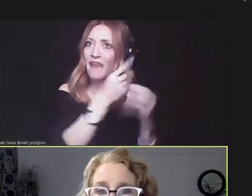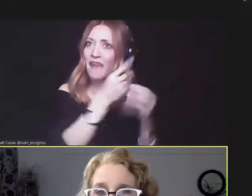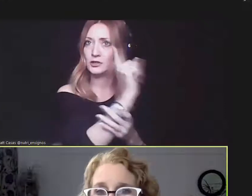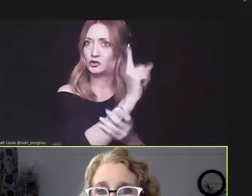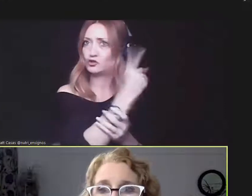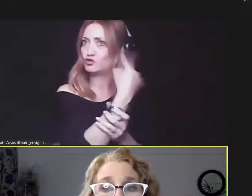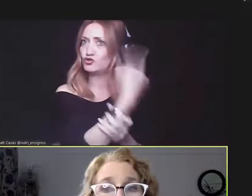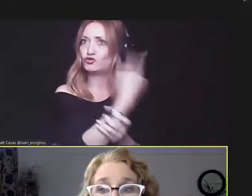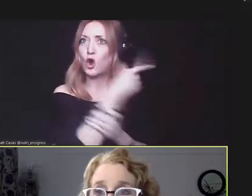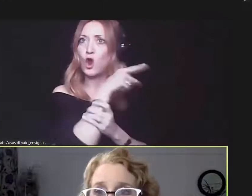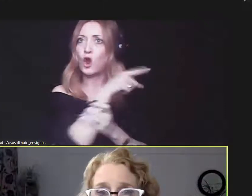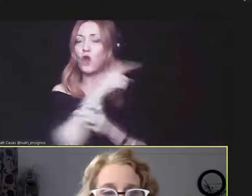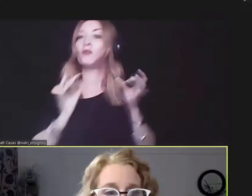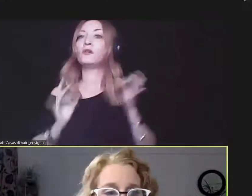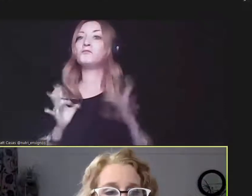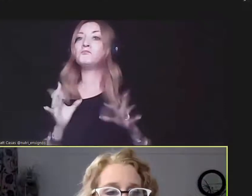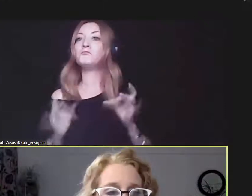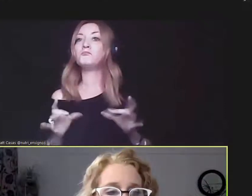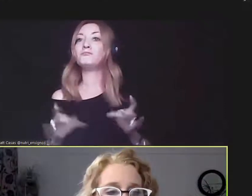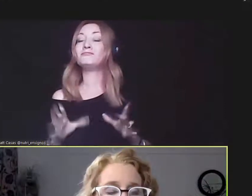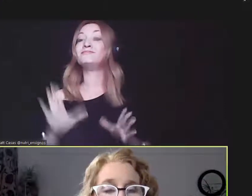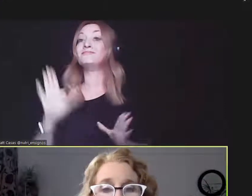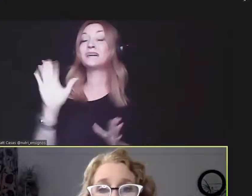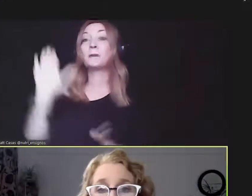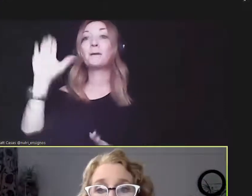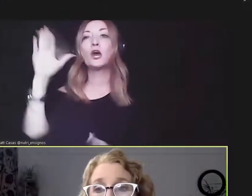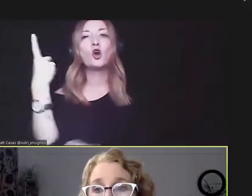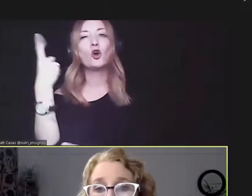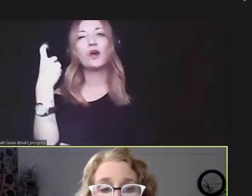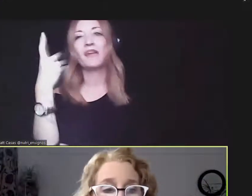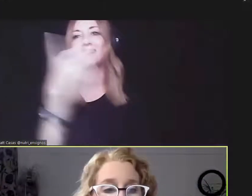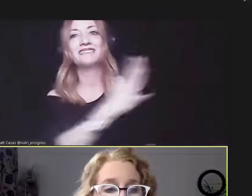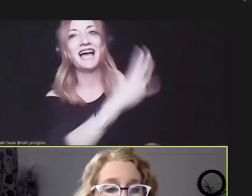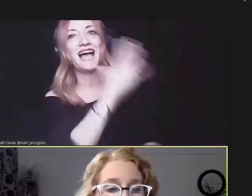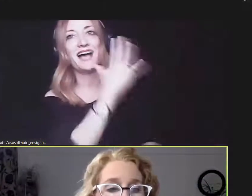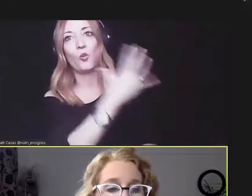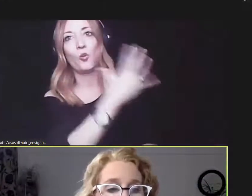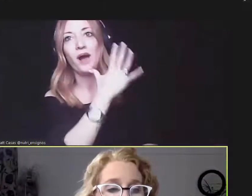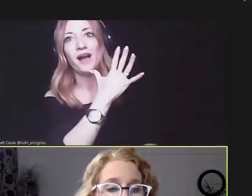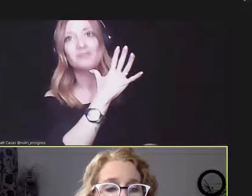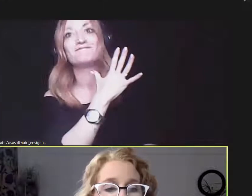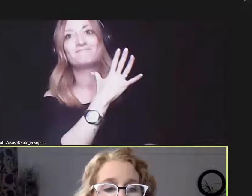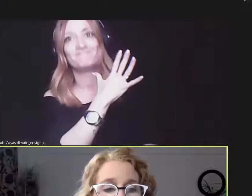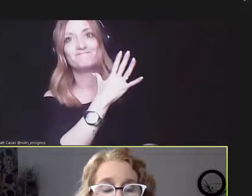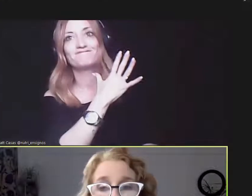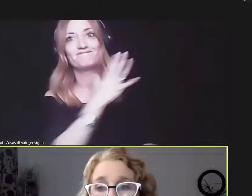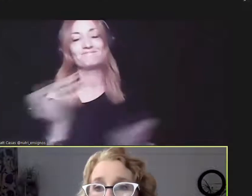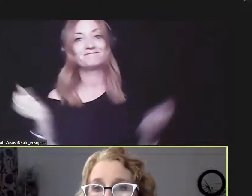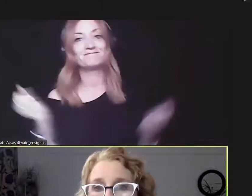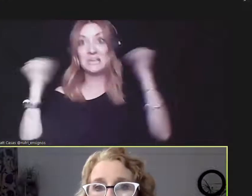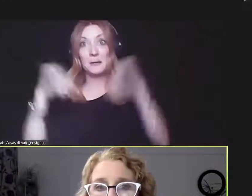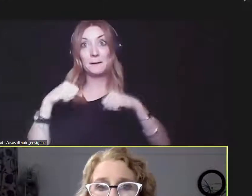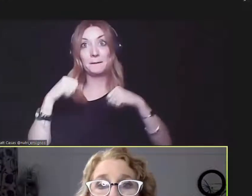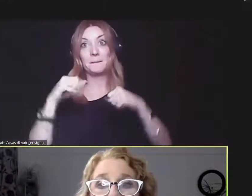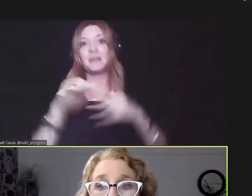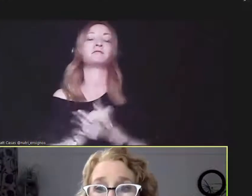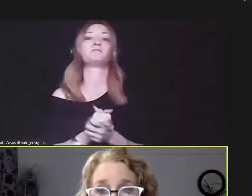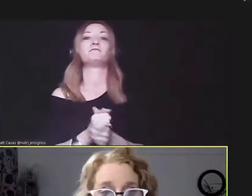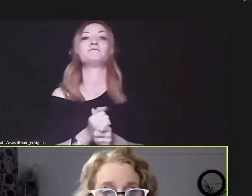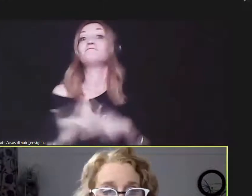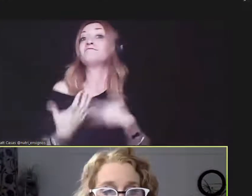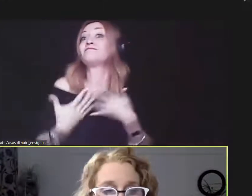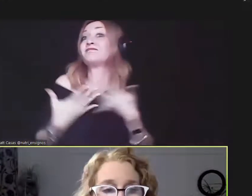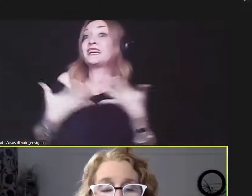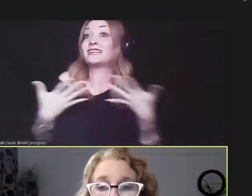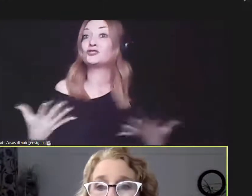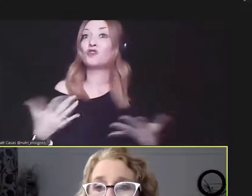getting rid of all the toxins. So proper hydration can also